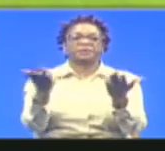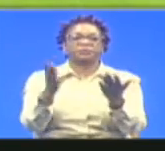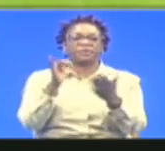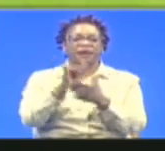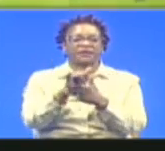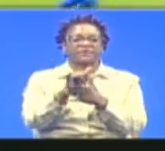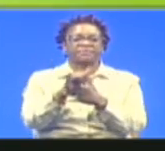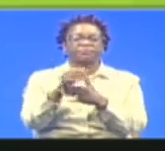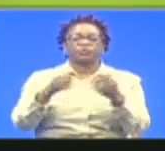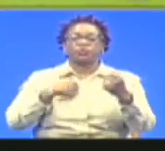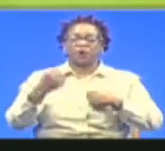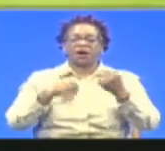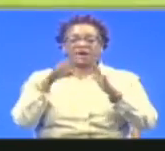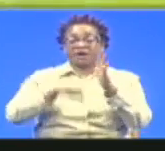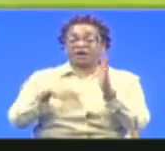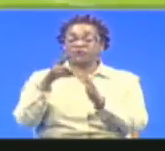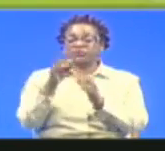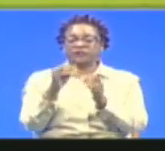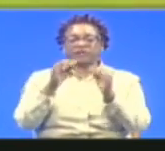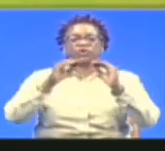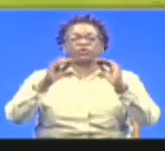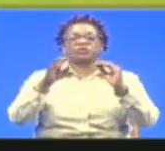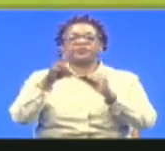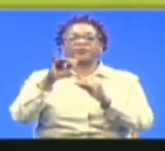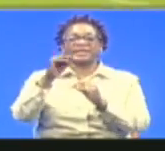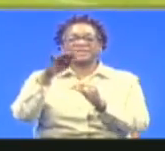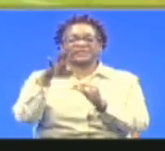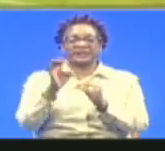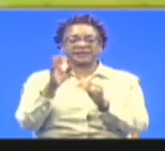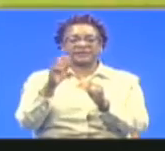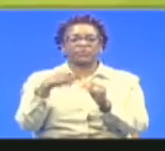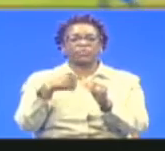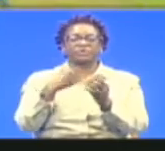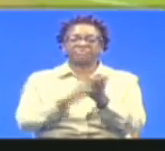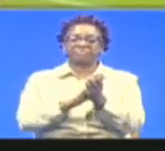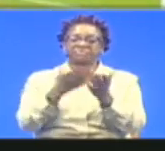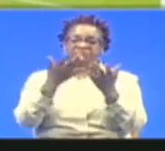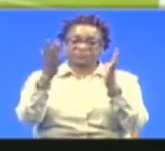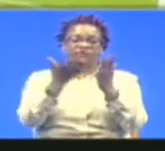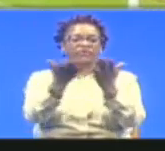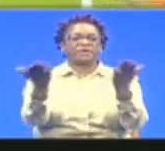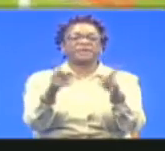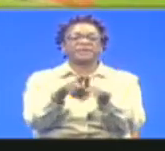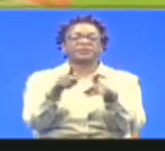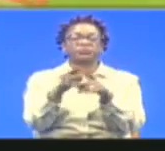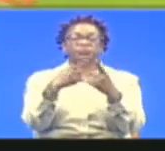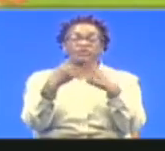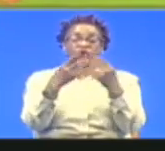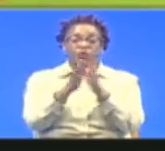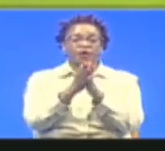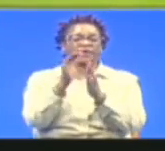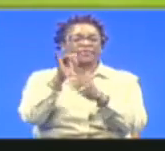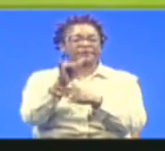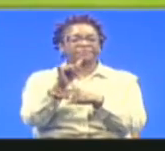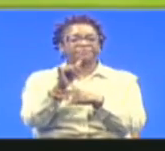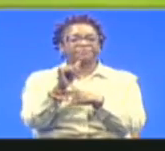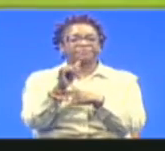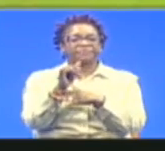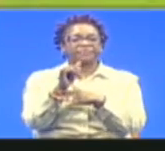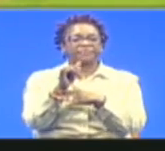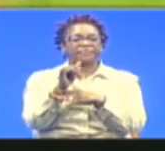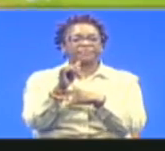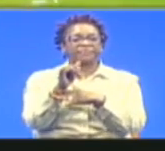Rwanda Under 20 coach Vincent Mashami was full of praise for his youngsters, even as he talked down the favourite Stag. So when we went